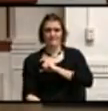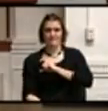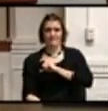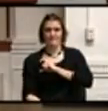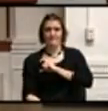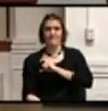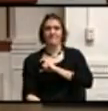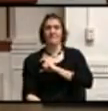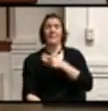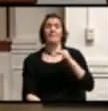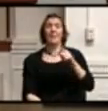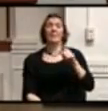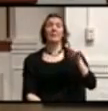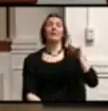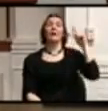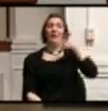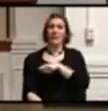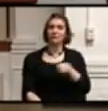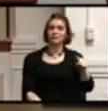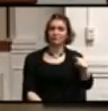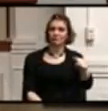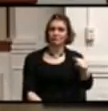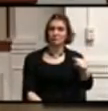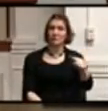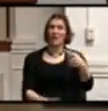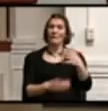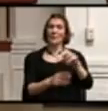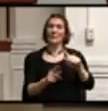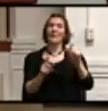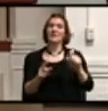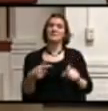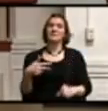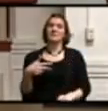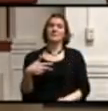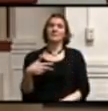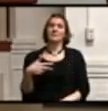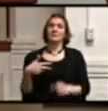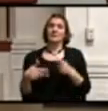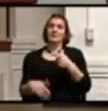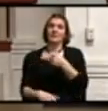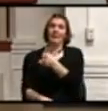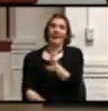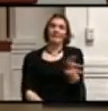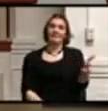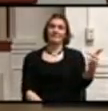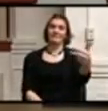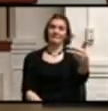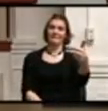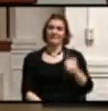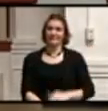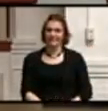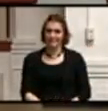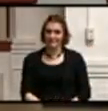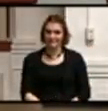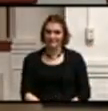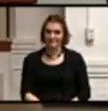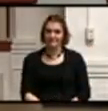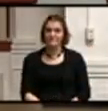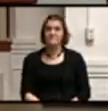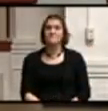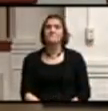one way for the public, and force everyone to take a left. Yeah. Eliminate